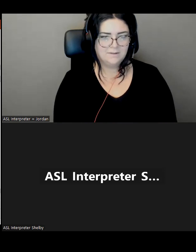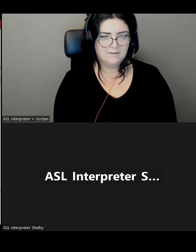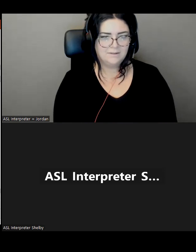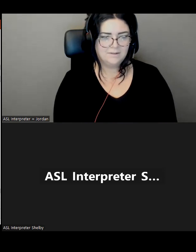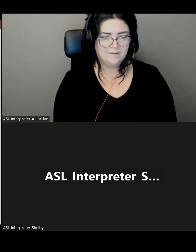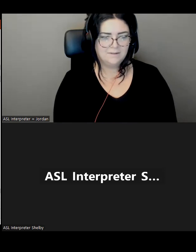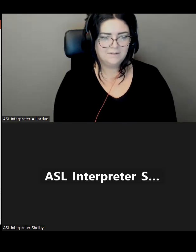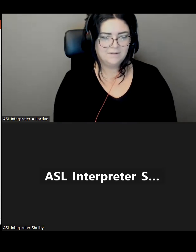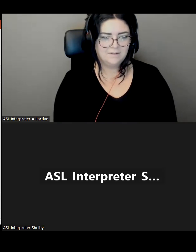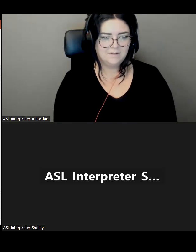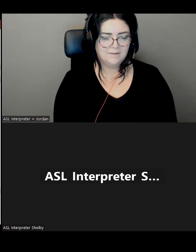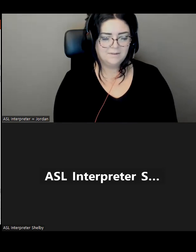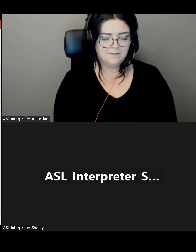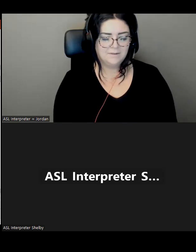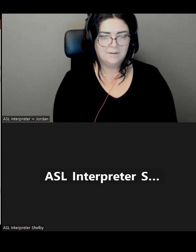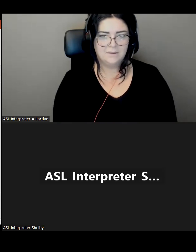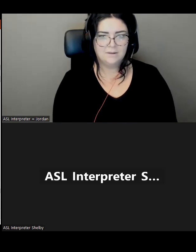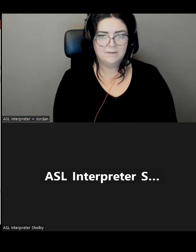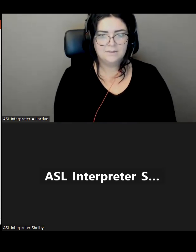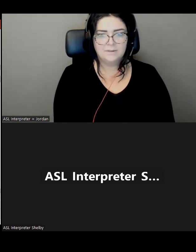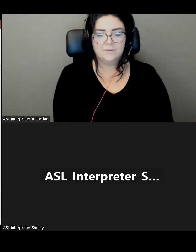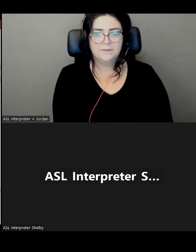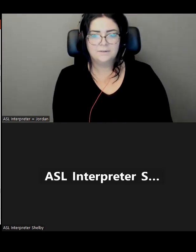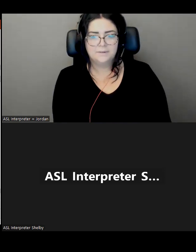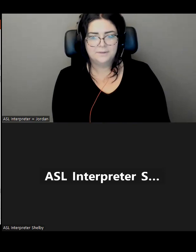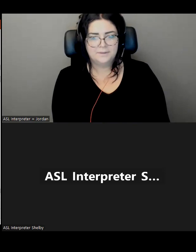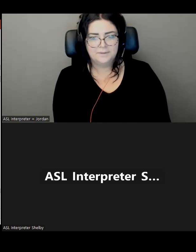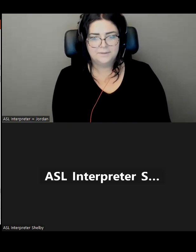Okay, so first off, I guess just to explain who we are,